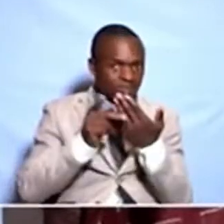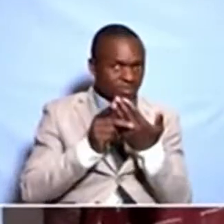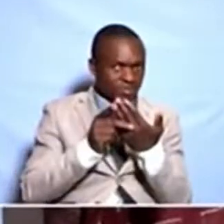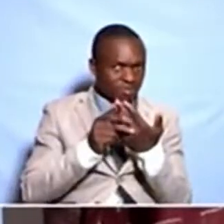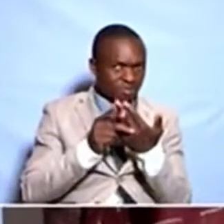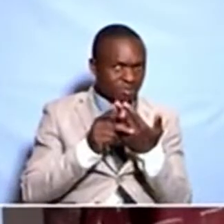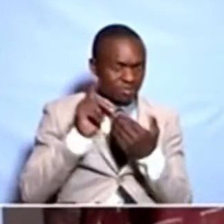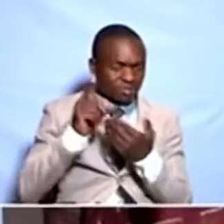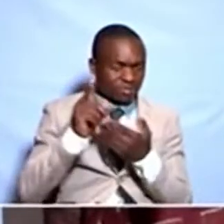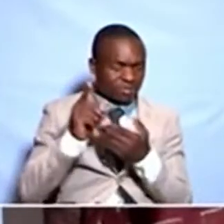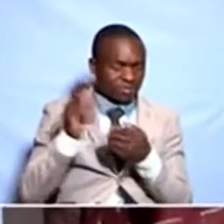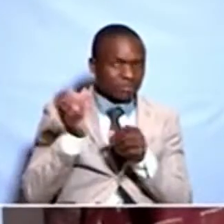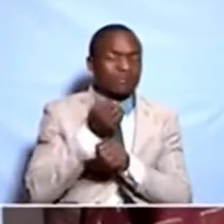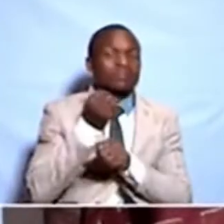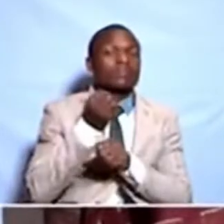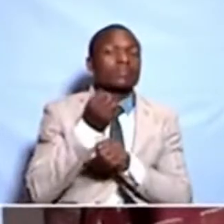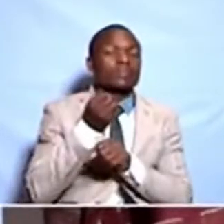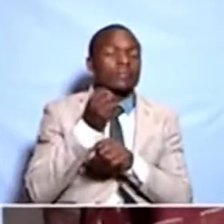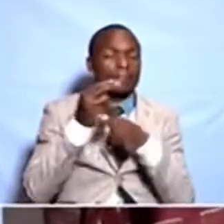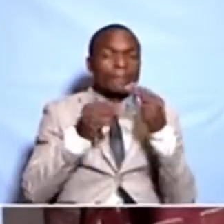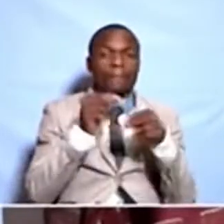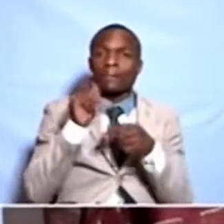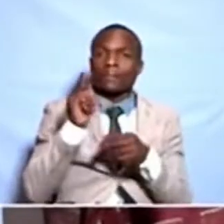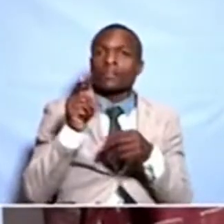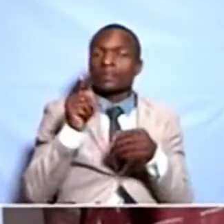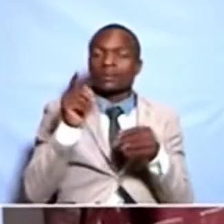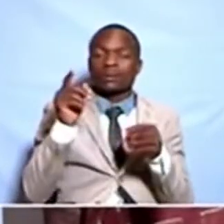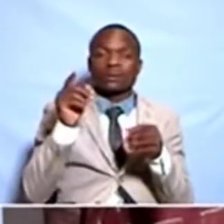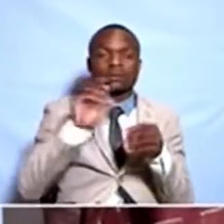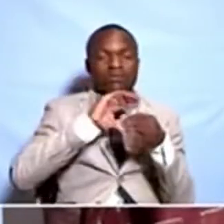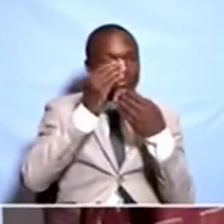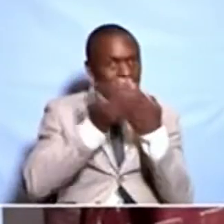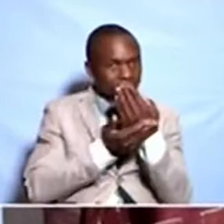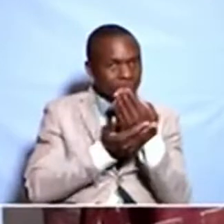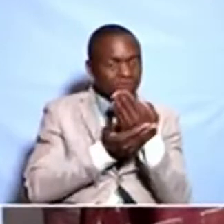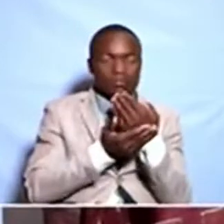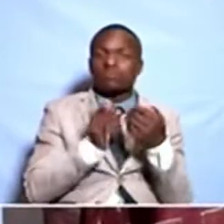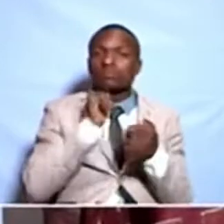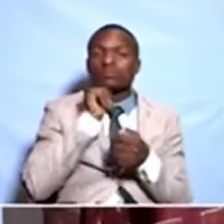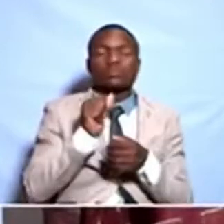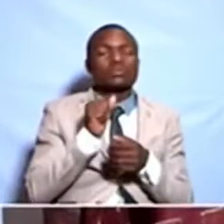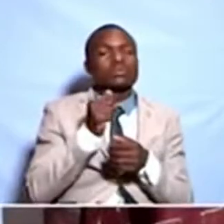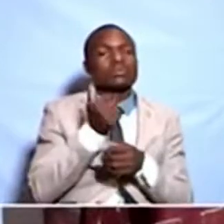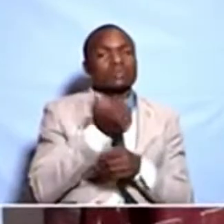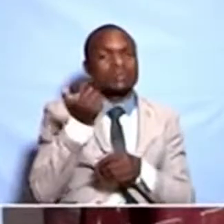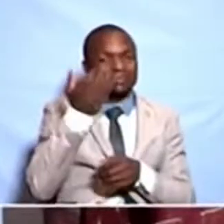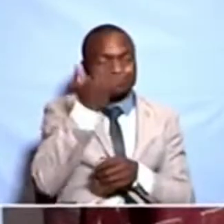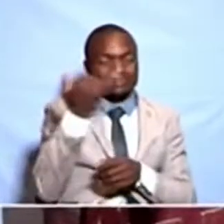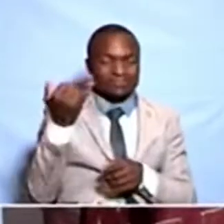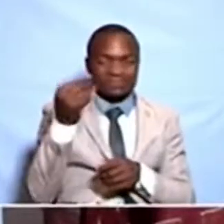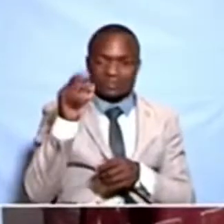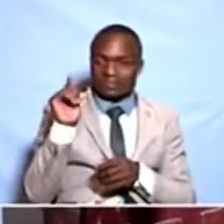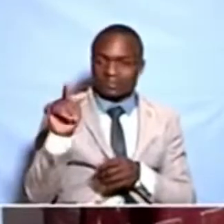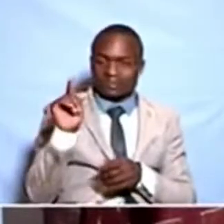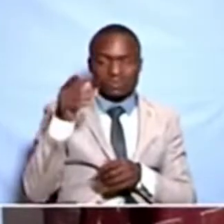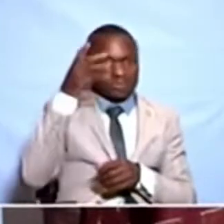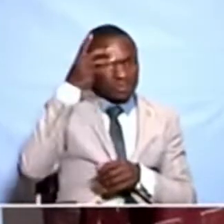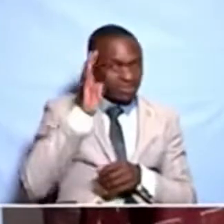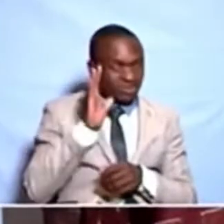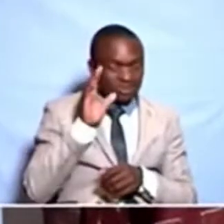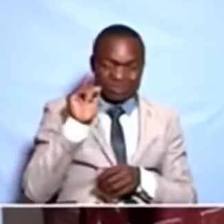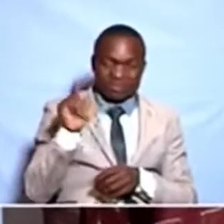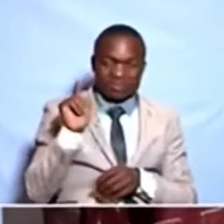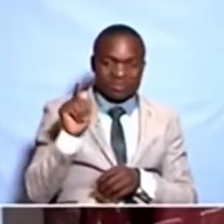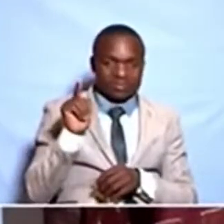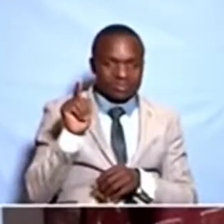that went on. All right. That way you find that you are covered. There won't be any issues of saying, but this color, this